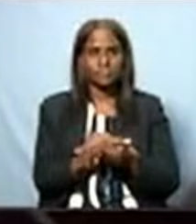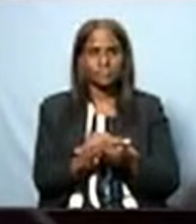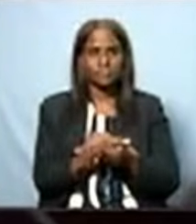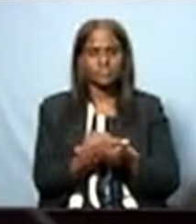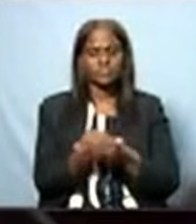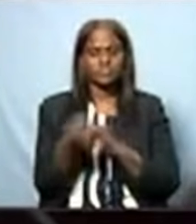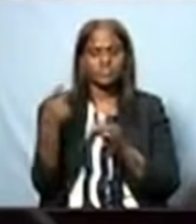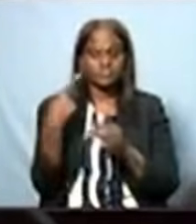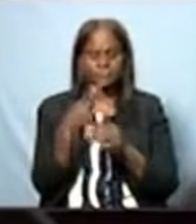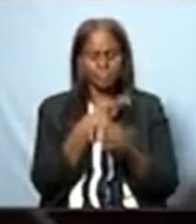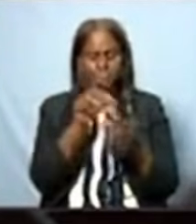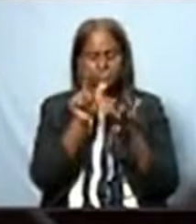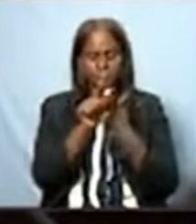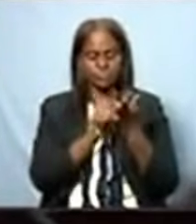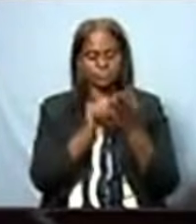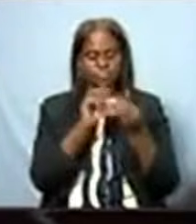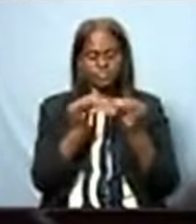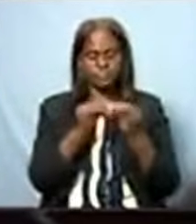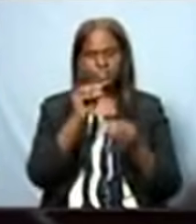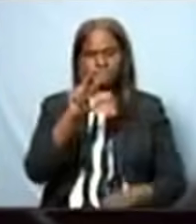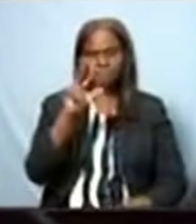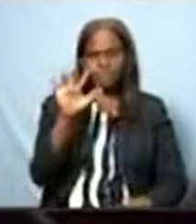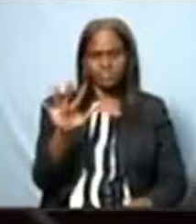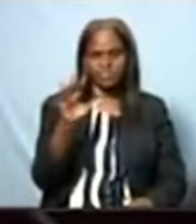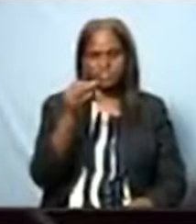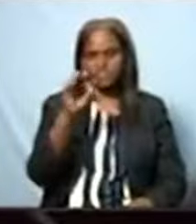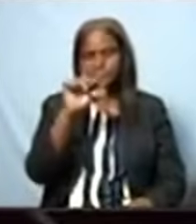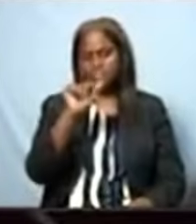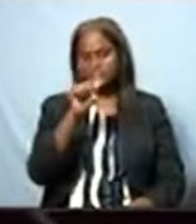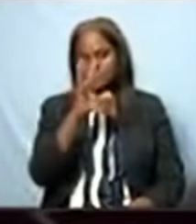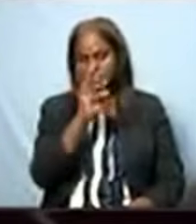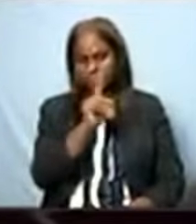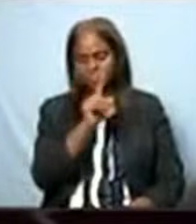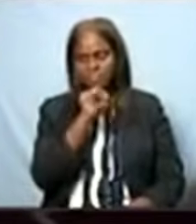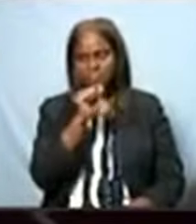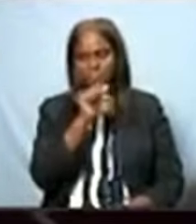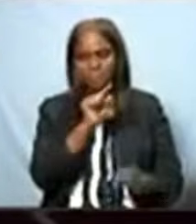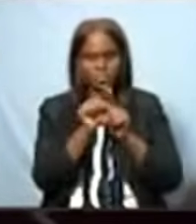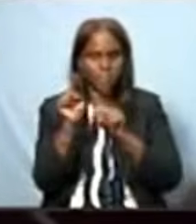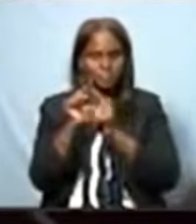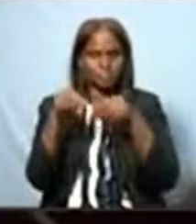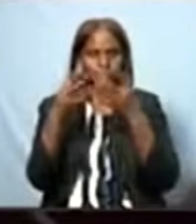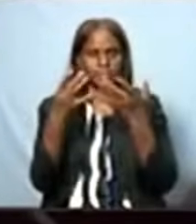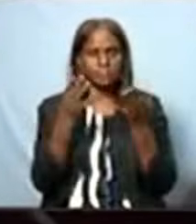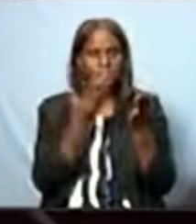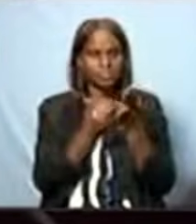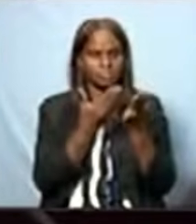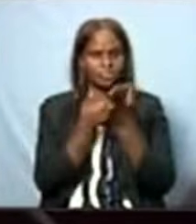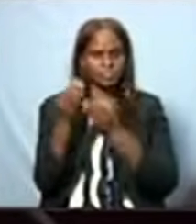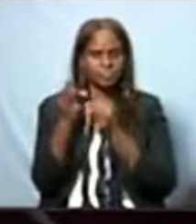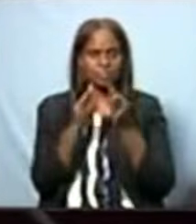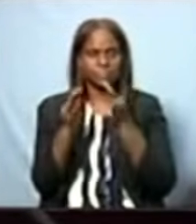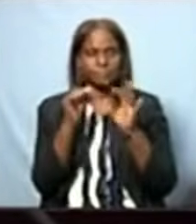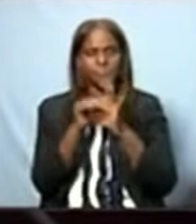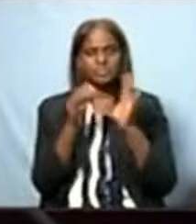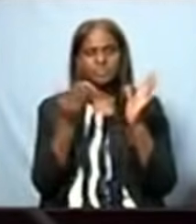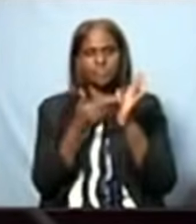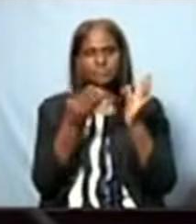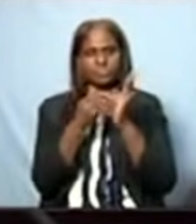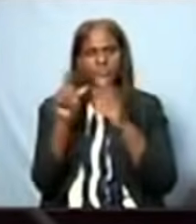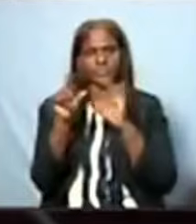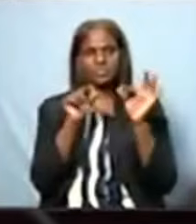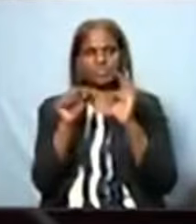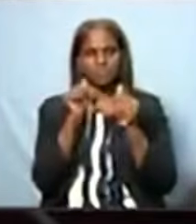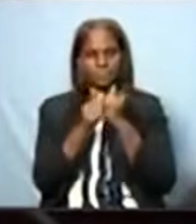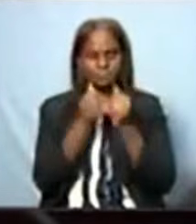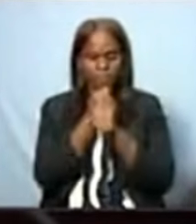the Parliamentary Act number 35 of 2016 does not also offer the definition on nomination,